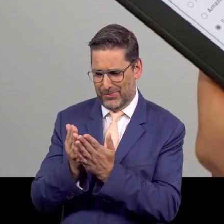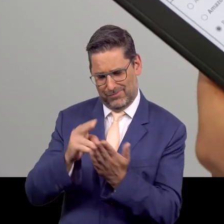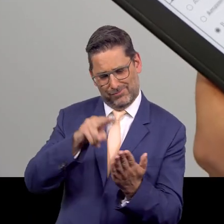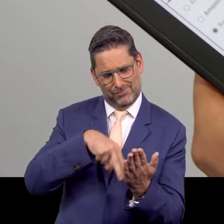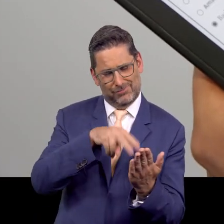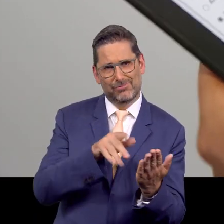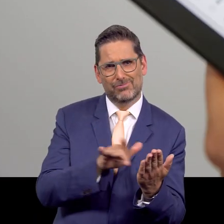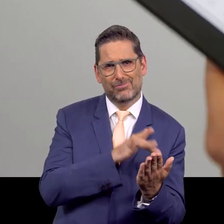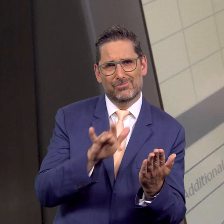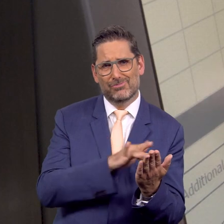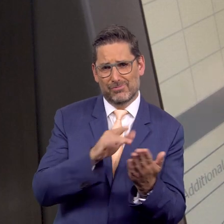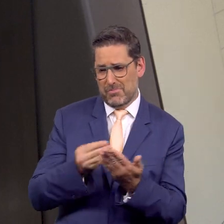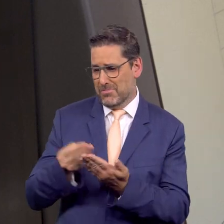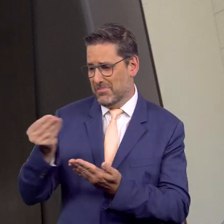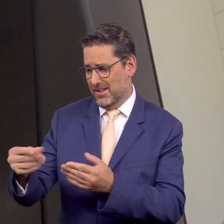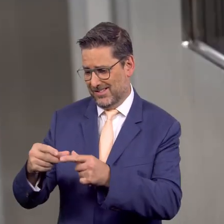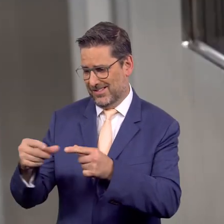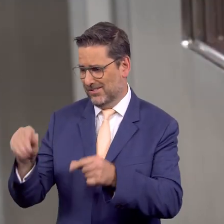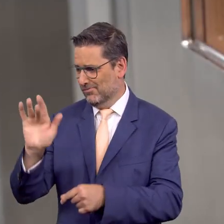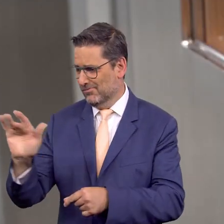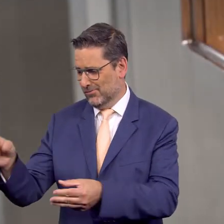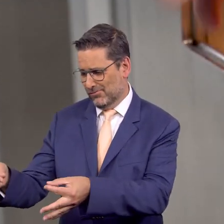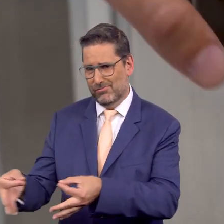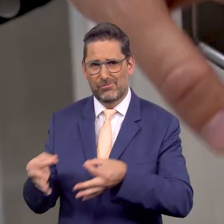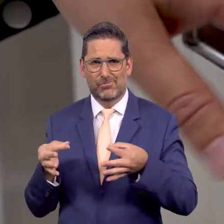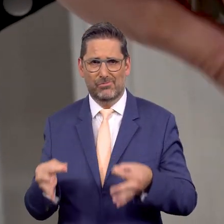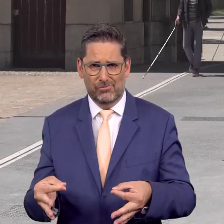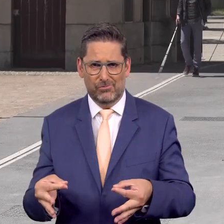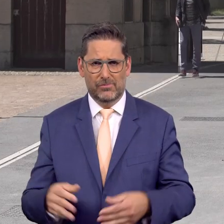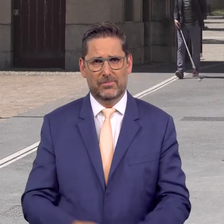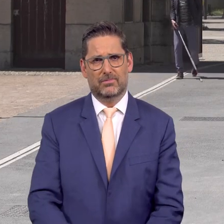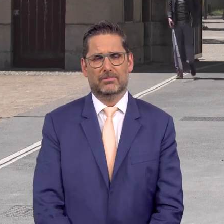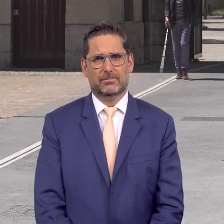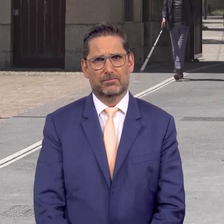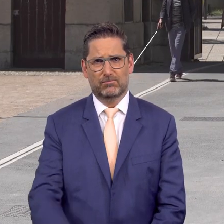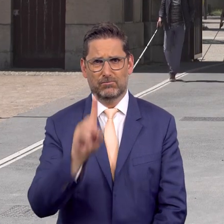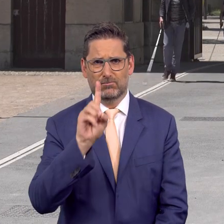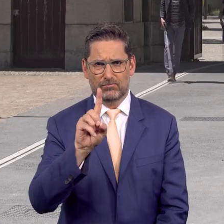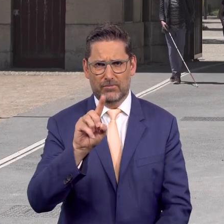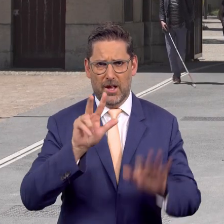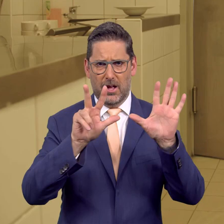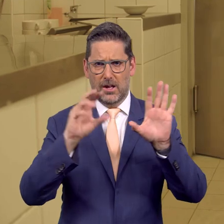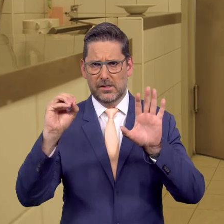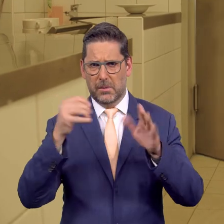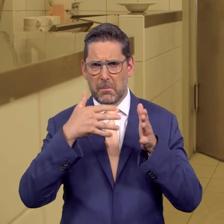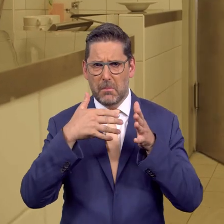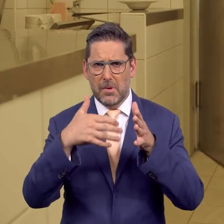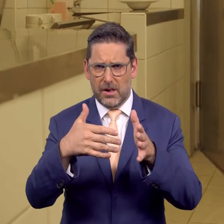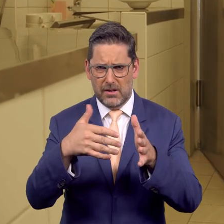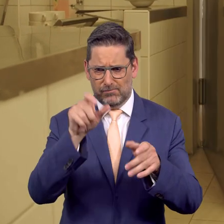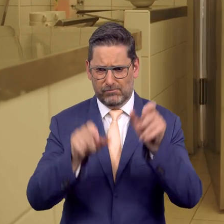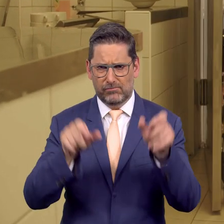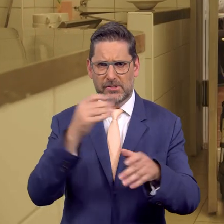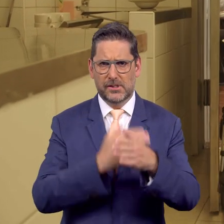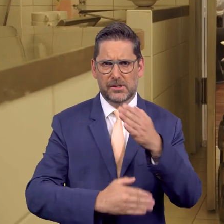novels as e-books, buying tickets from a machine. But around 80 million people with a disability in the